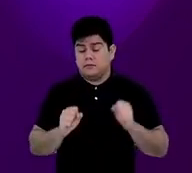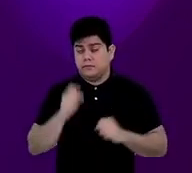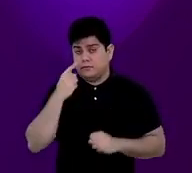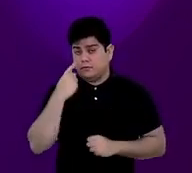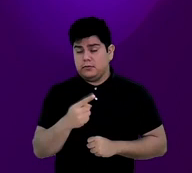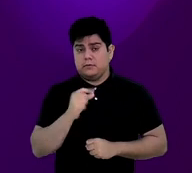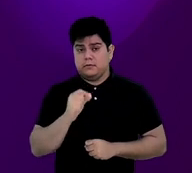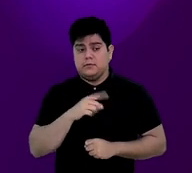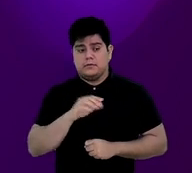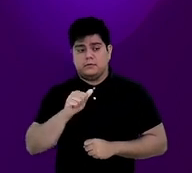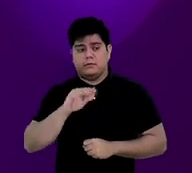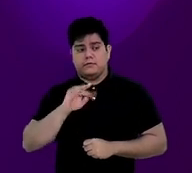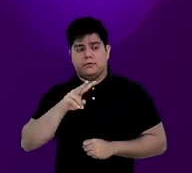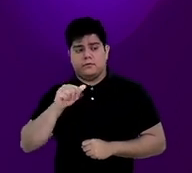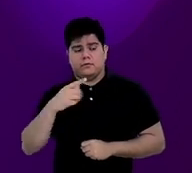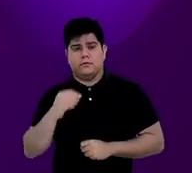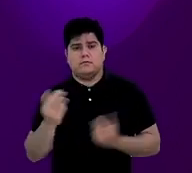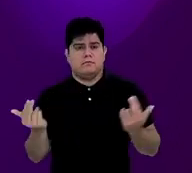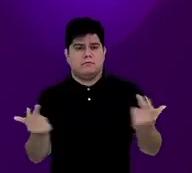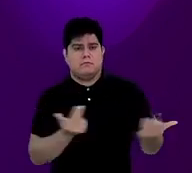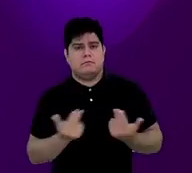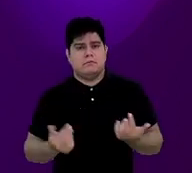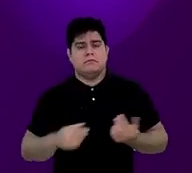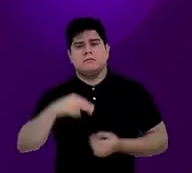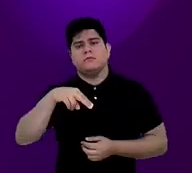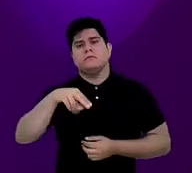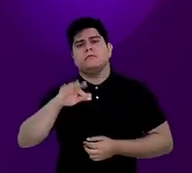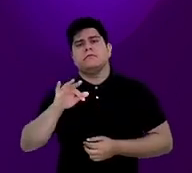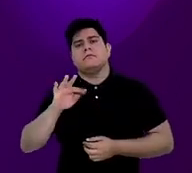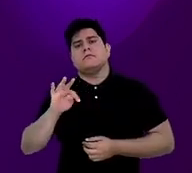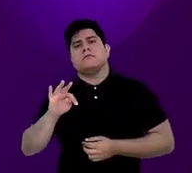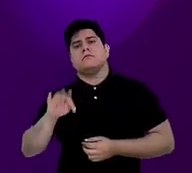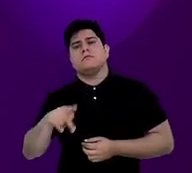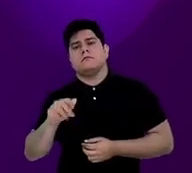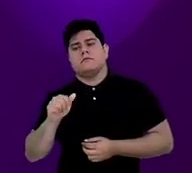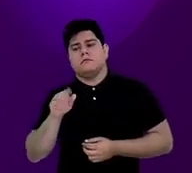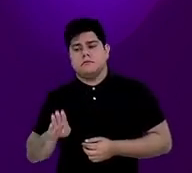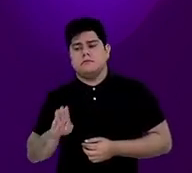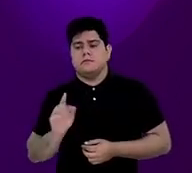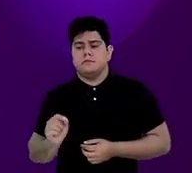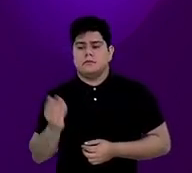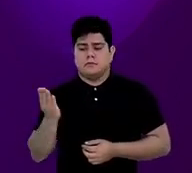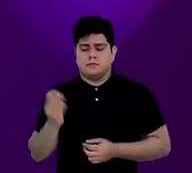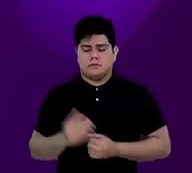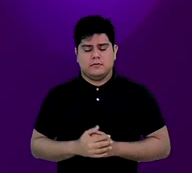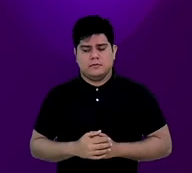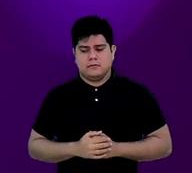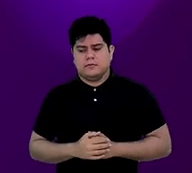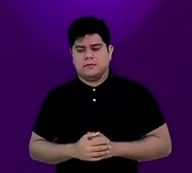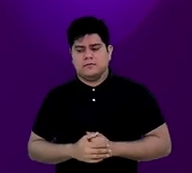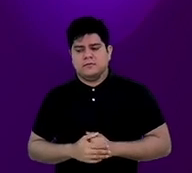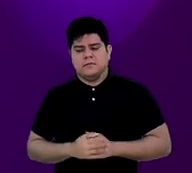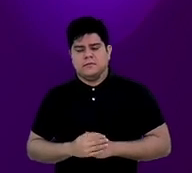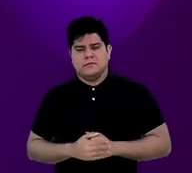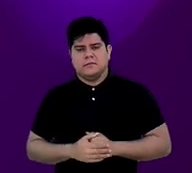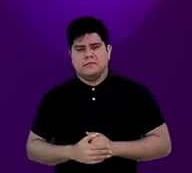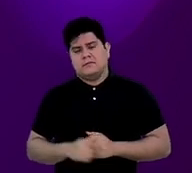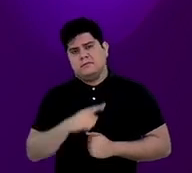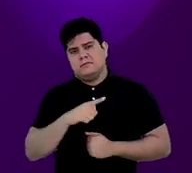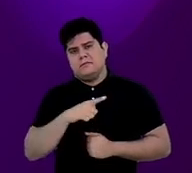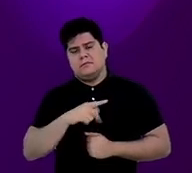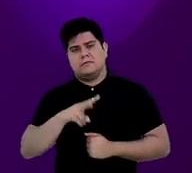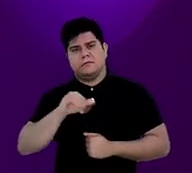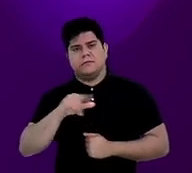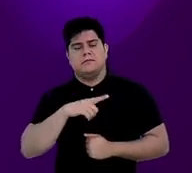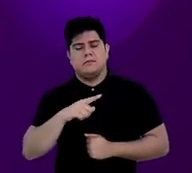as you would with lipopolysaccharide, which is a classical way to activate NF-kappa B. And here's some Western